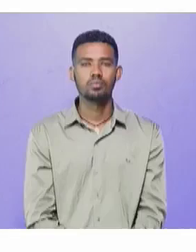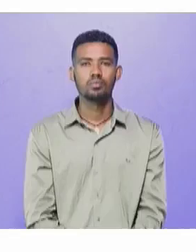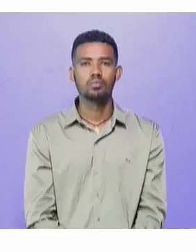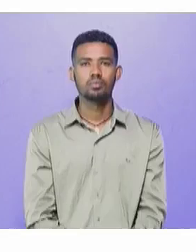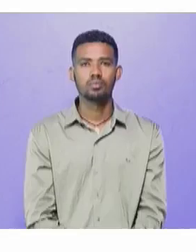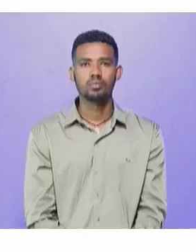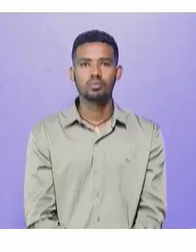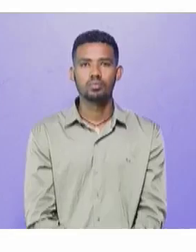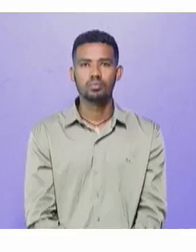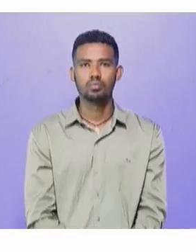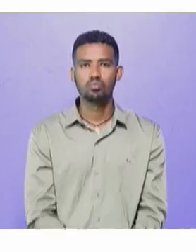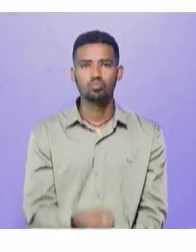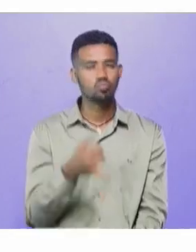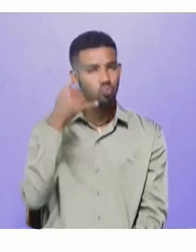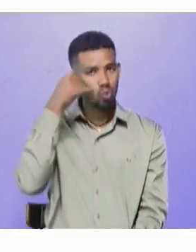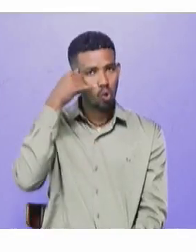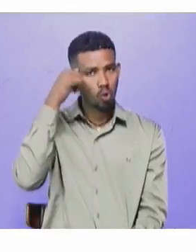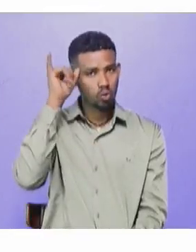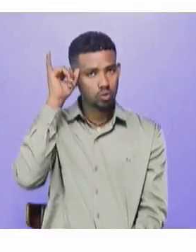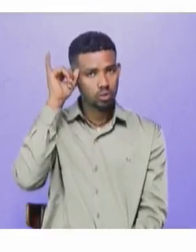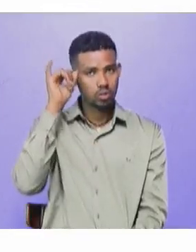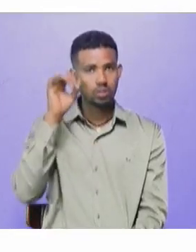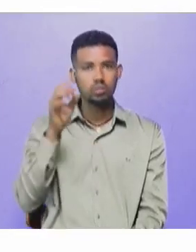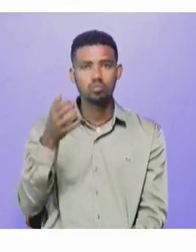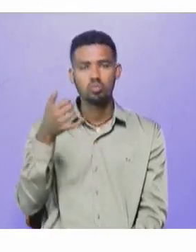Ox, oxen.